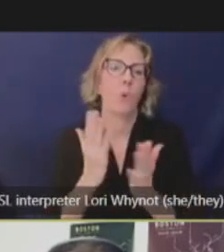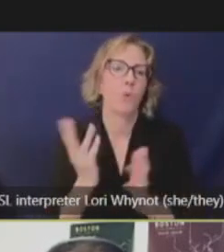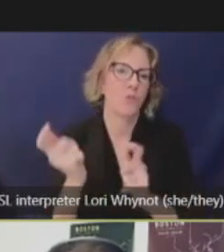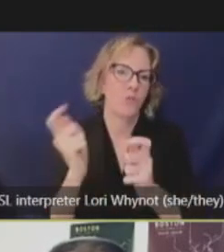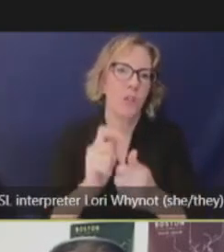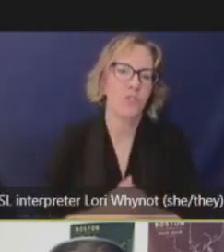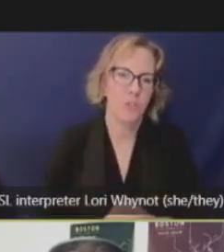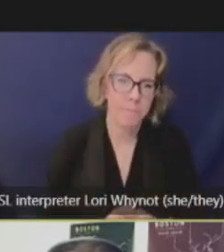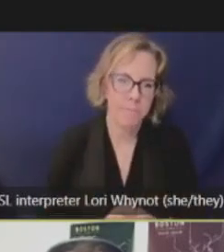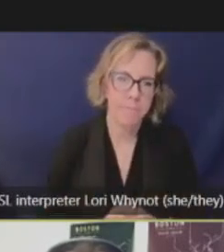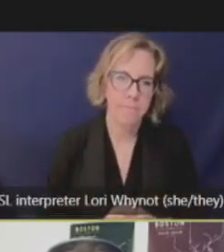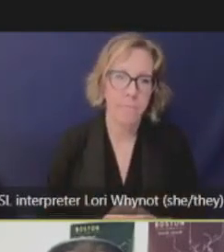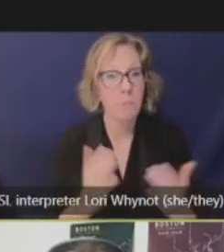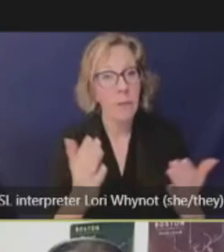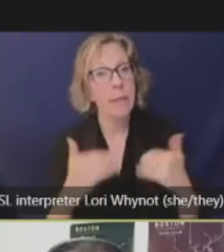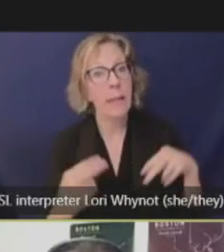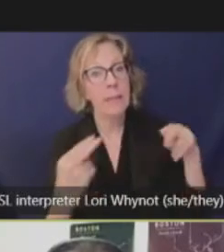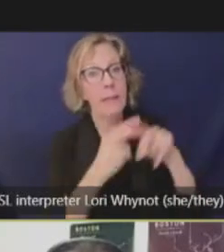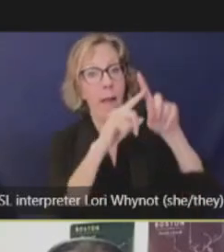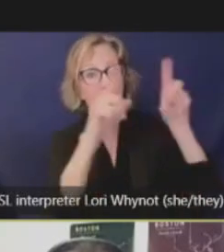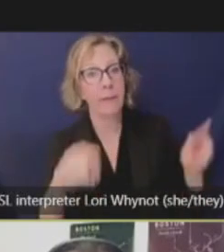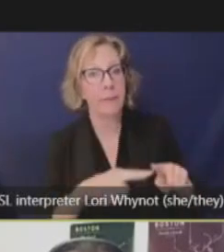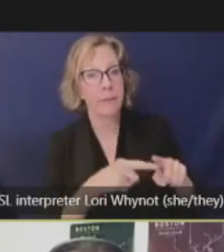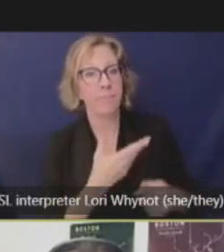If you head on to the next slide.